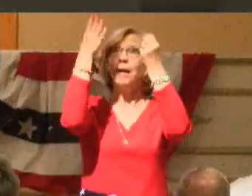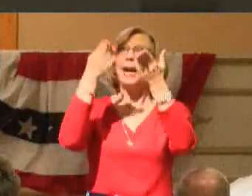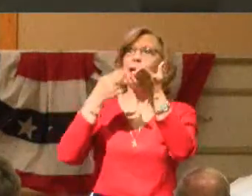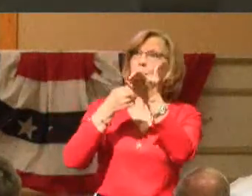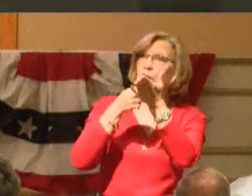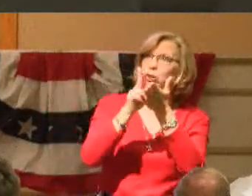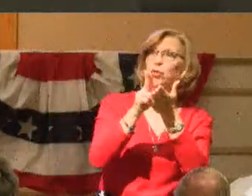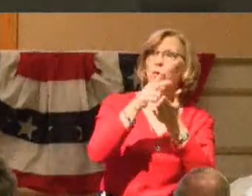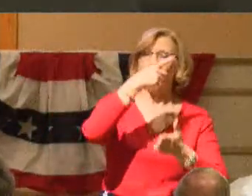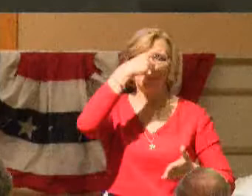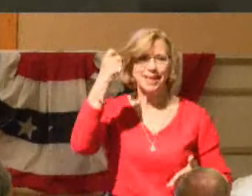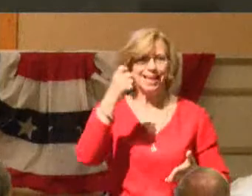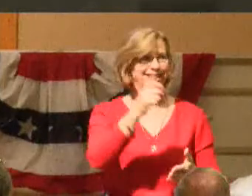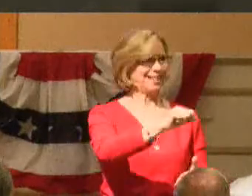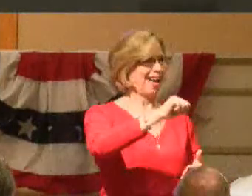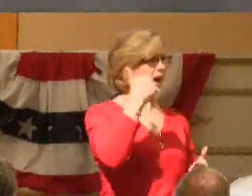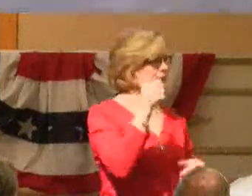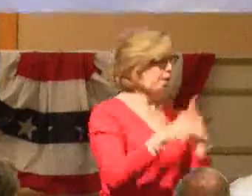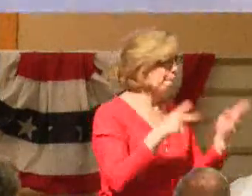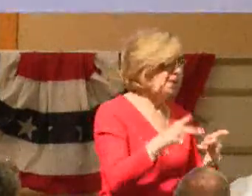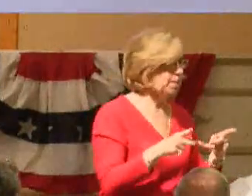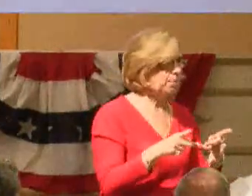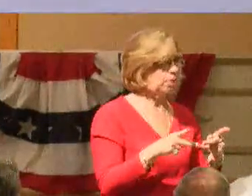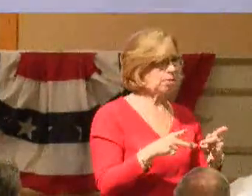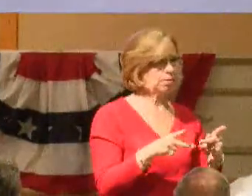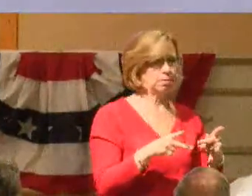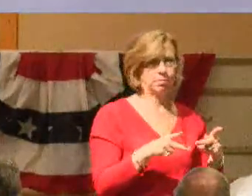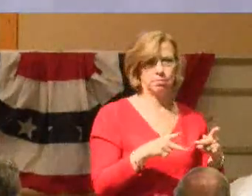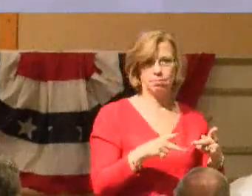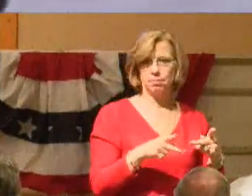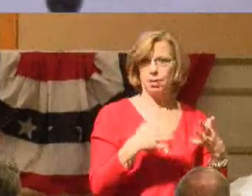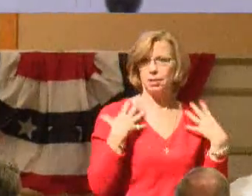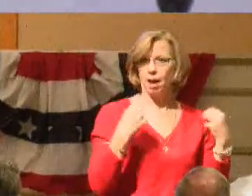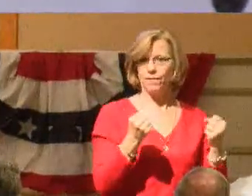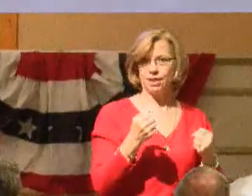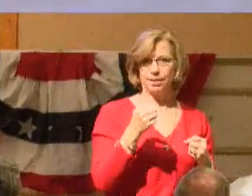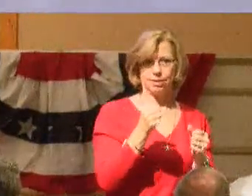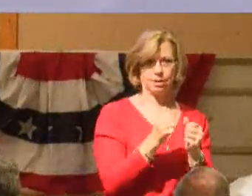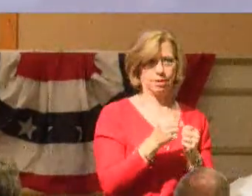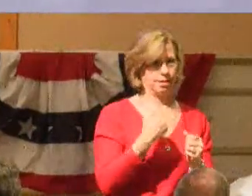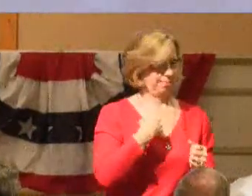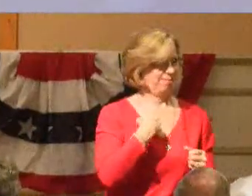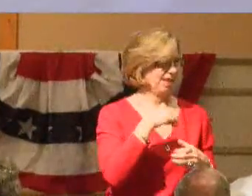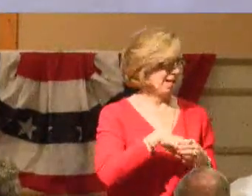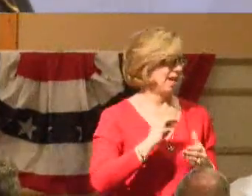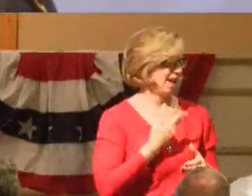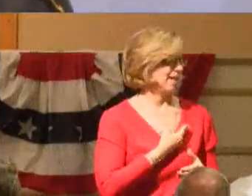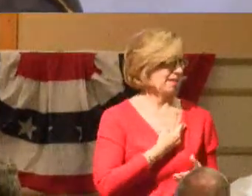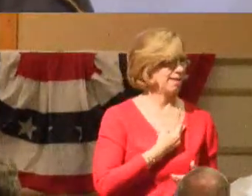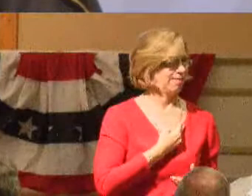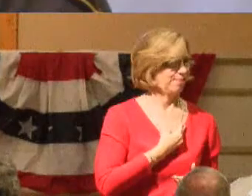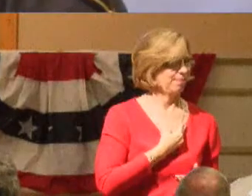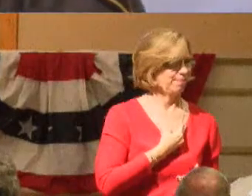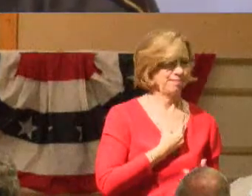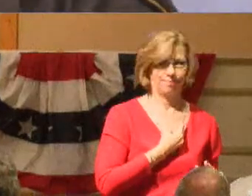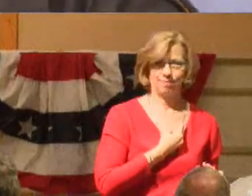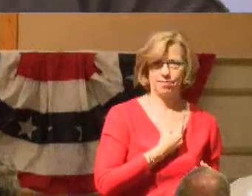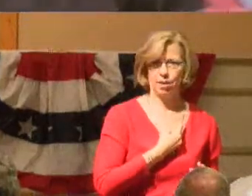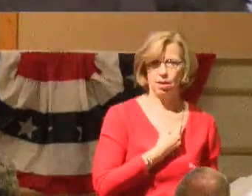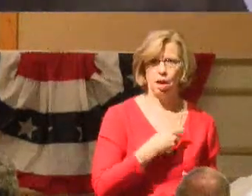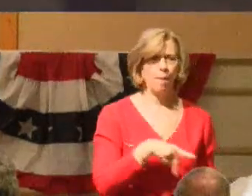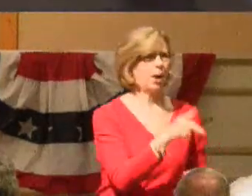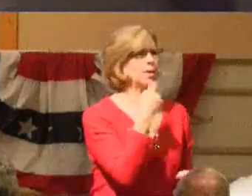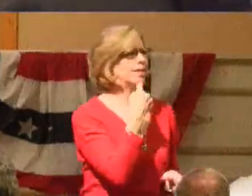truth because other people have confidence in us. If you read Galatians 5, Paul looks at them and he says, but